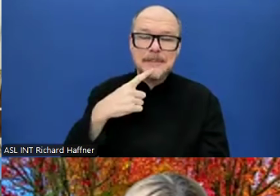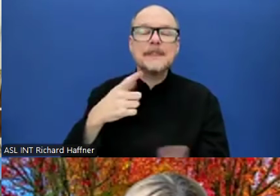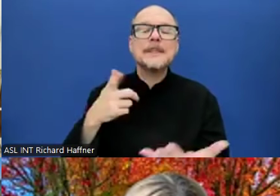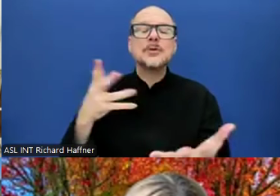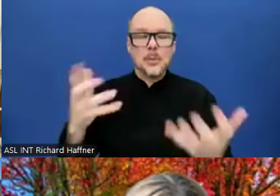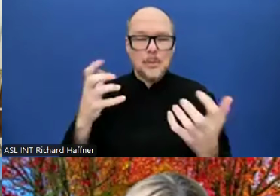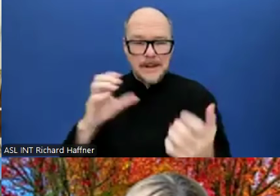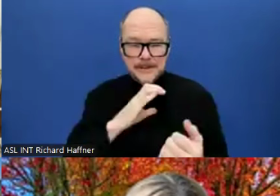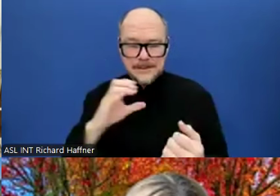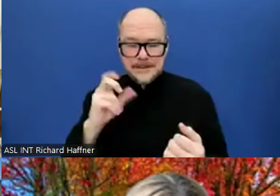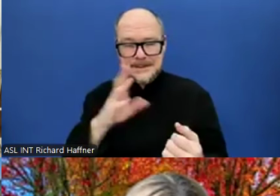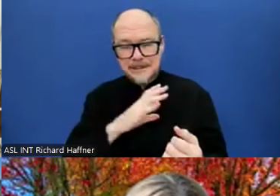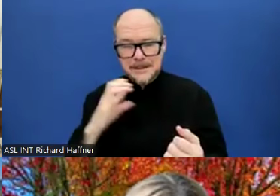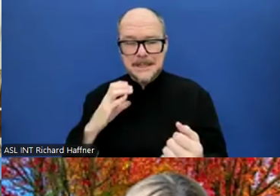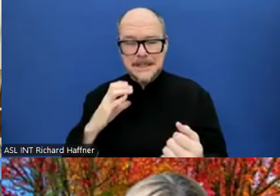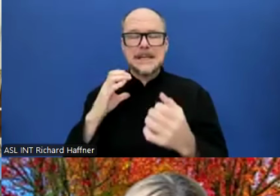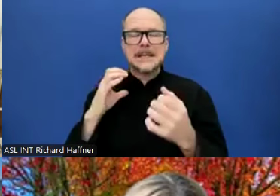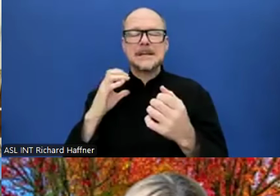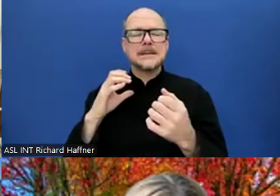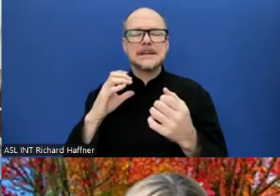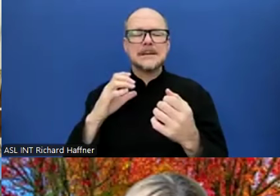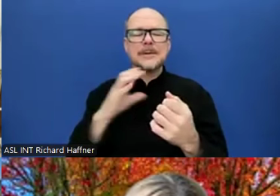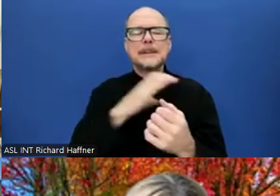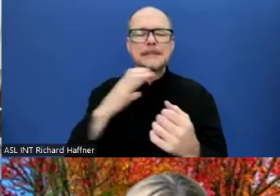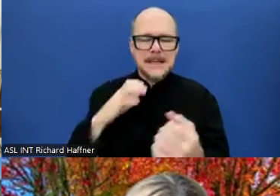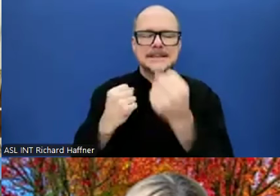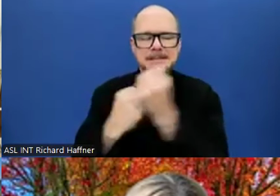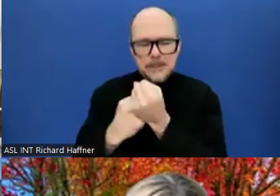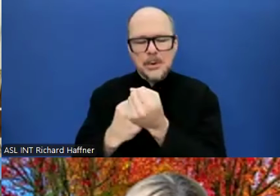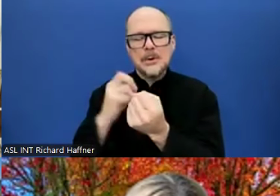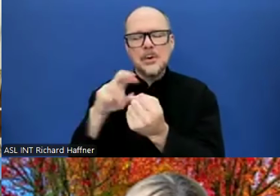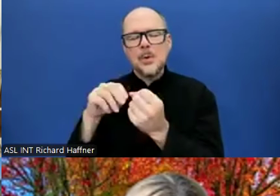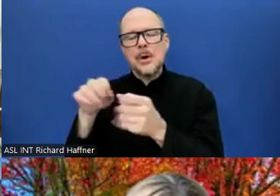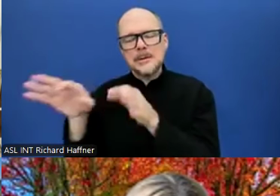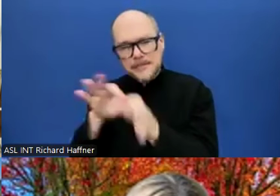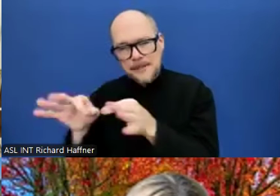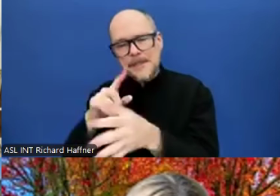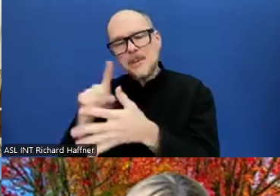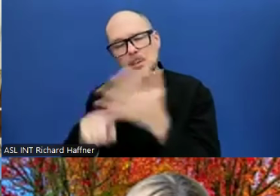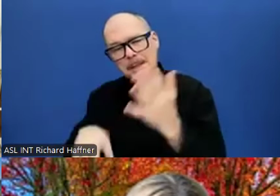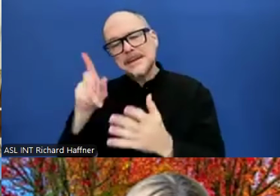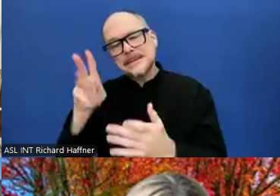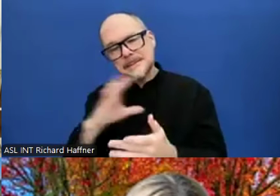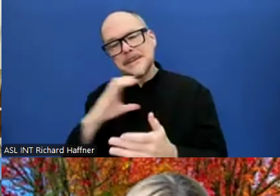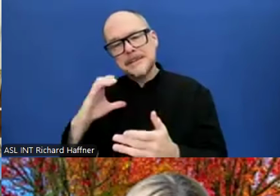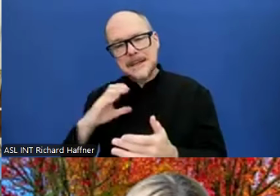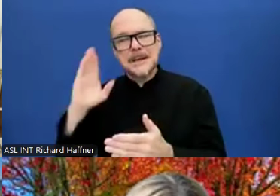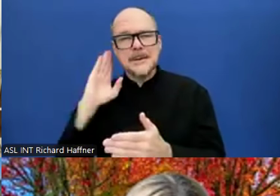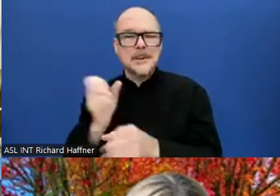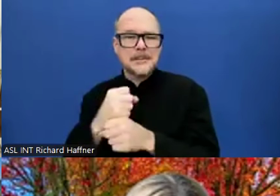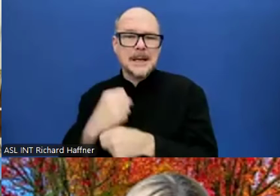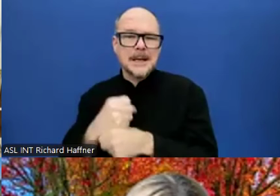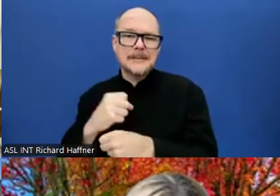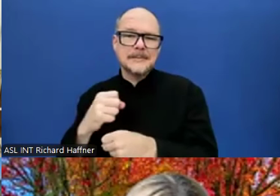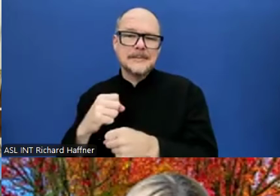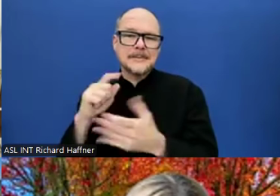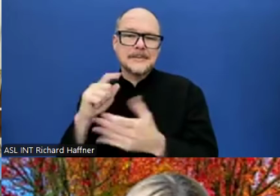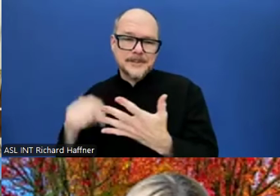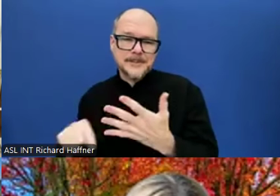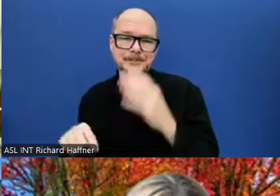committee support or endorse or articulate that the subcommittee will be made up of a subset of advisory